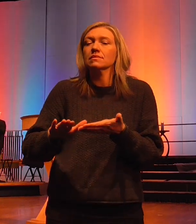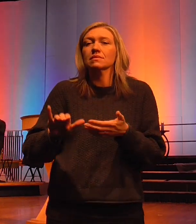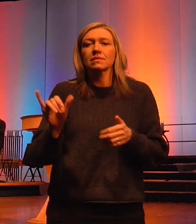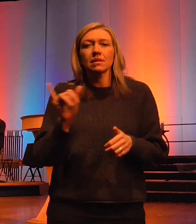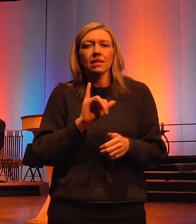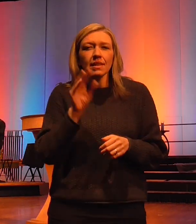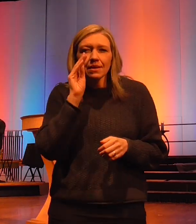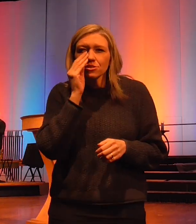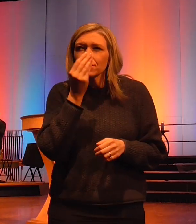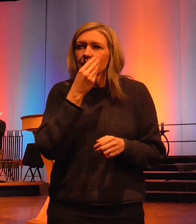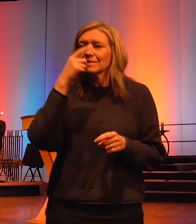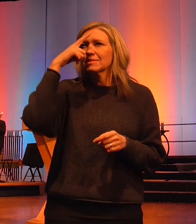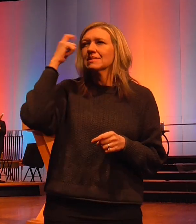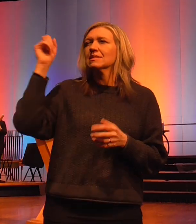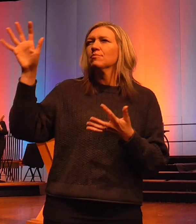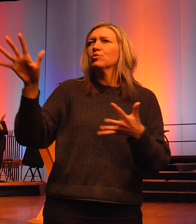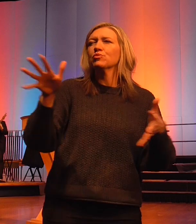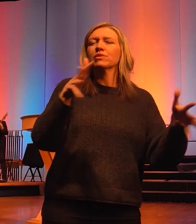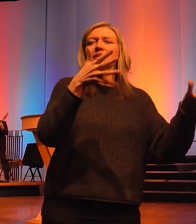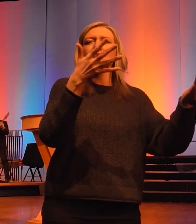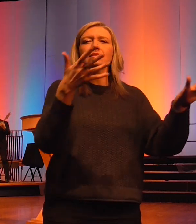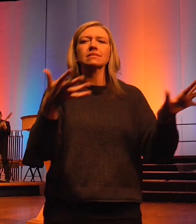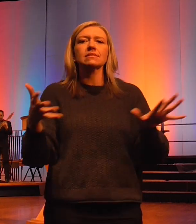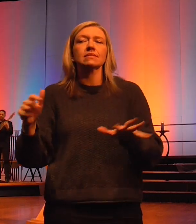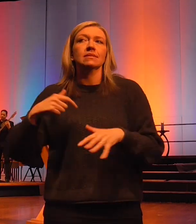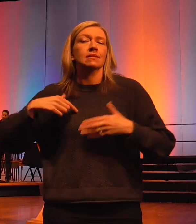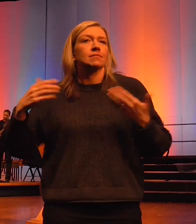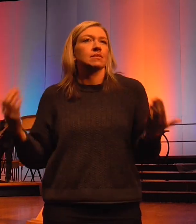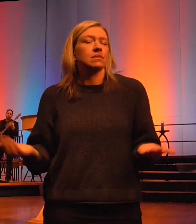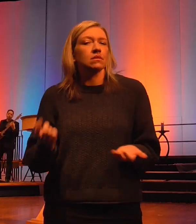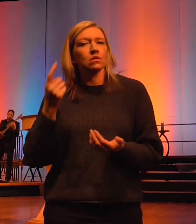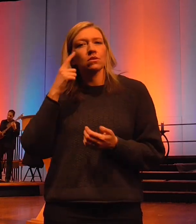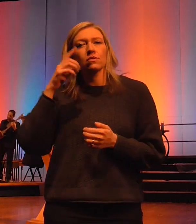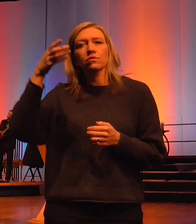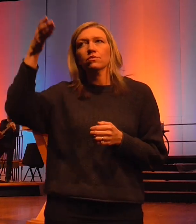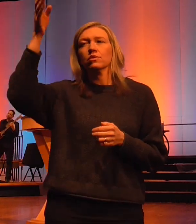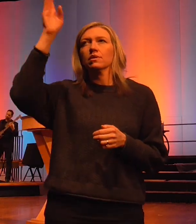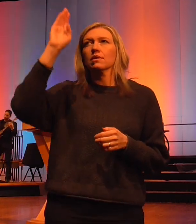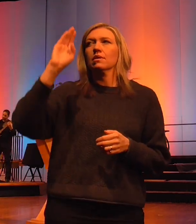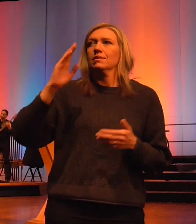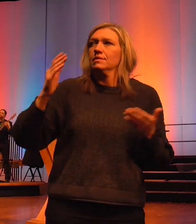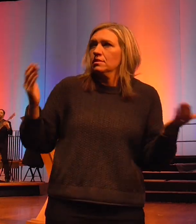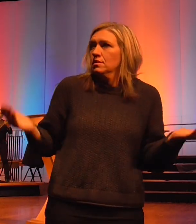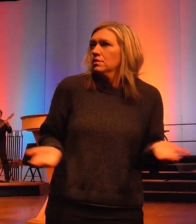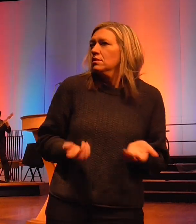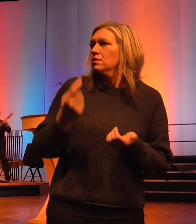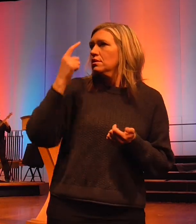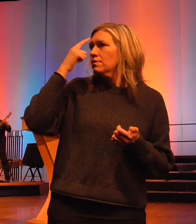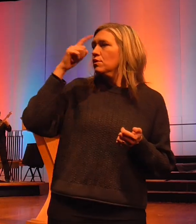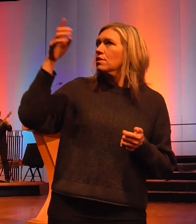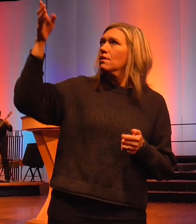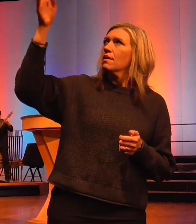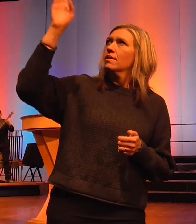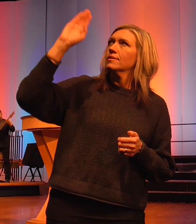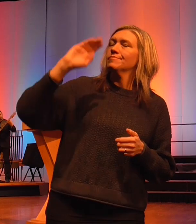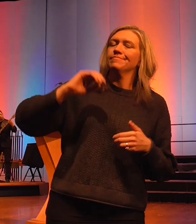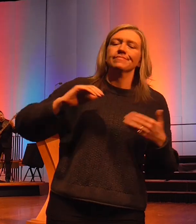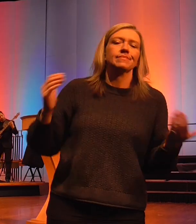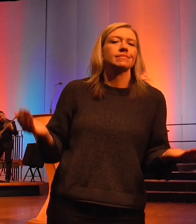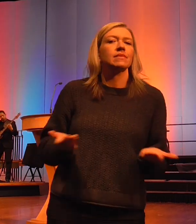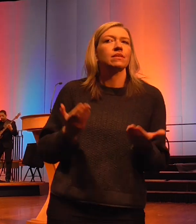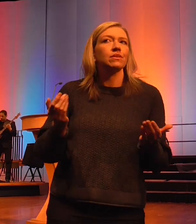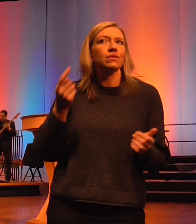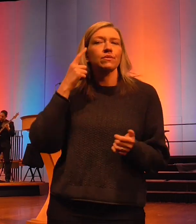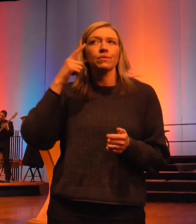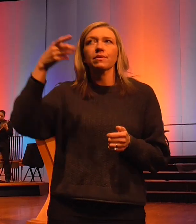jasmine summer breeze, I am here for God, here for God, here for God, oh,